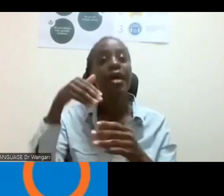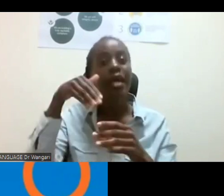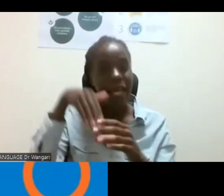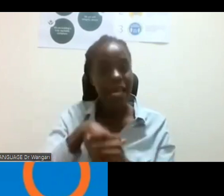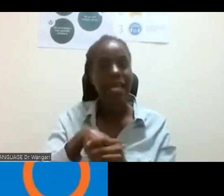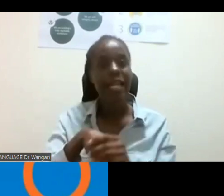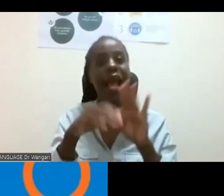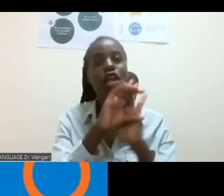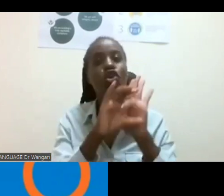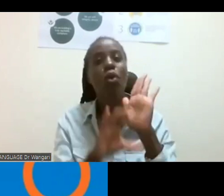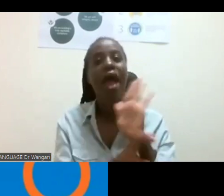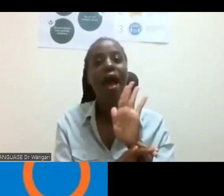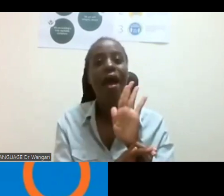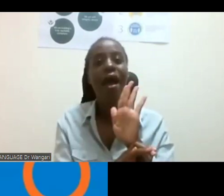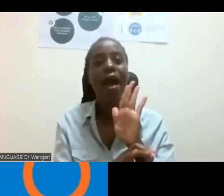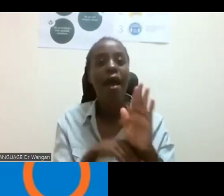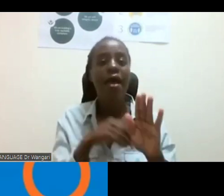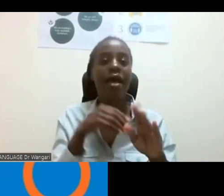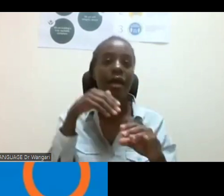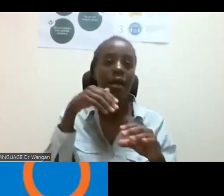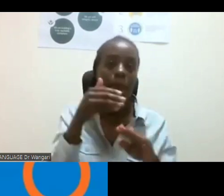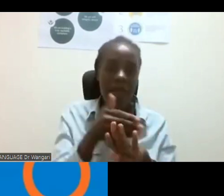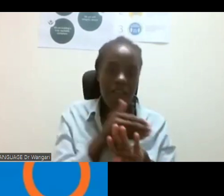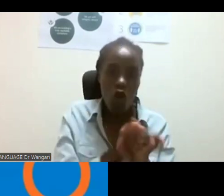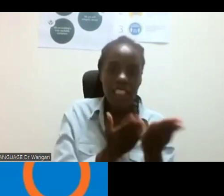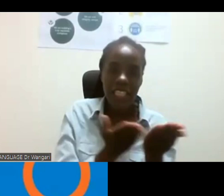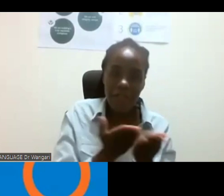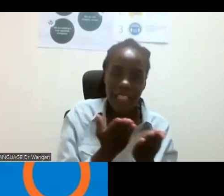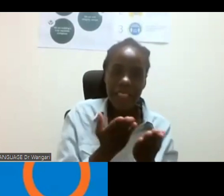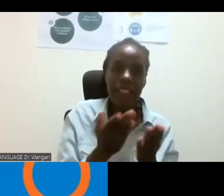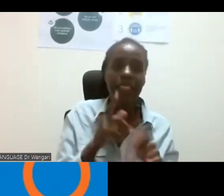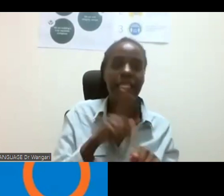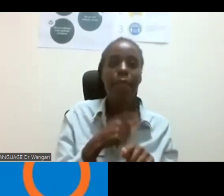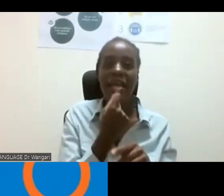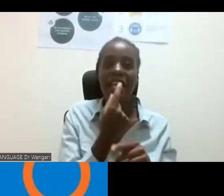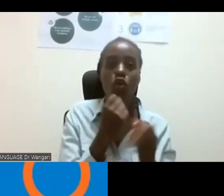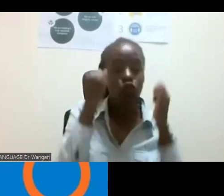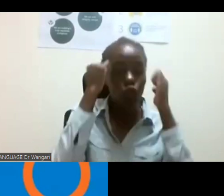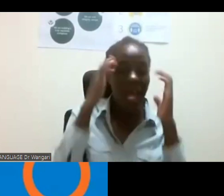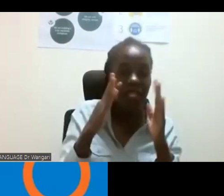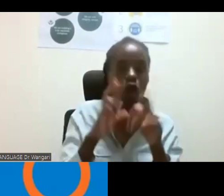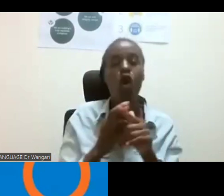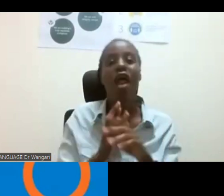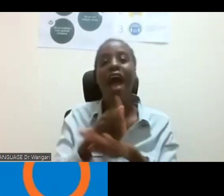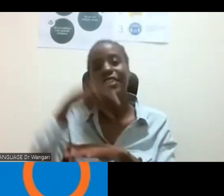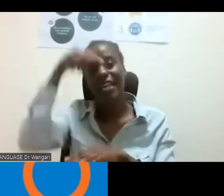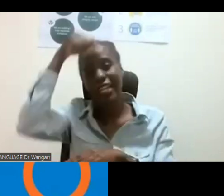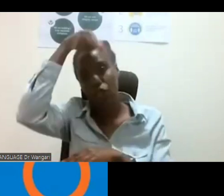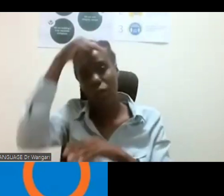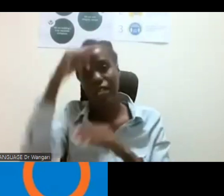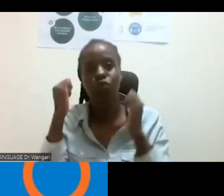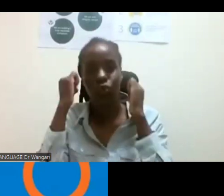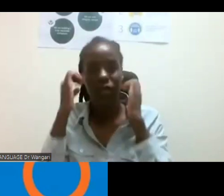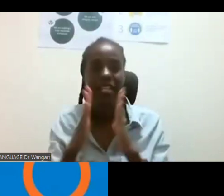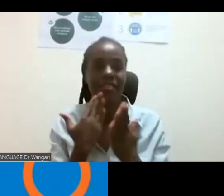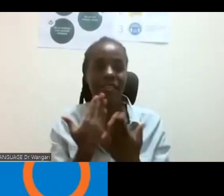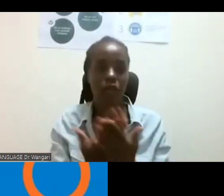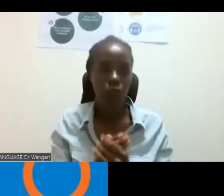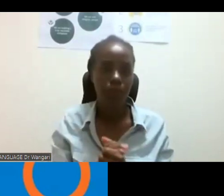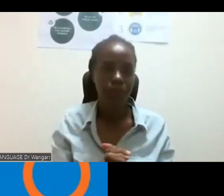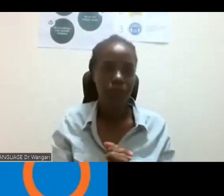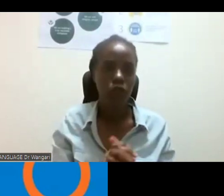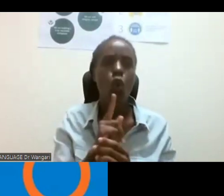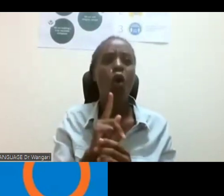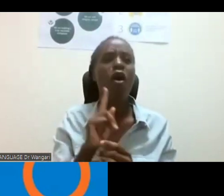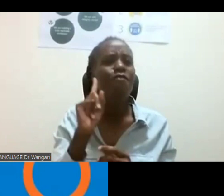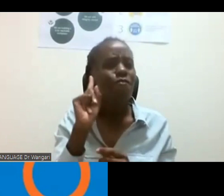heard, or if it's in-service curricula. So to highlight a few of these, one that we are